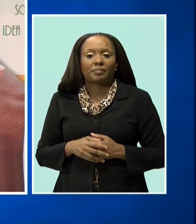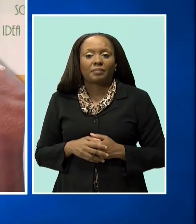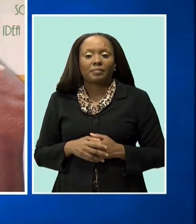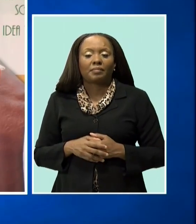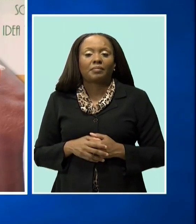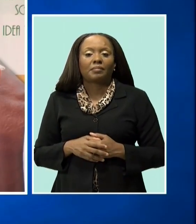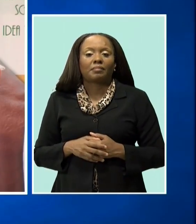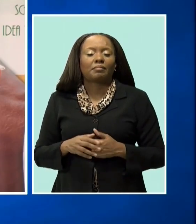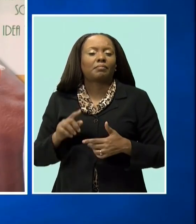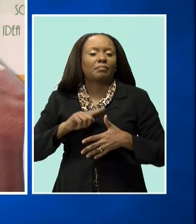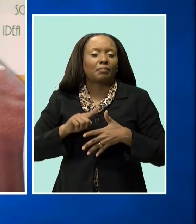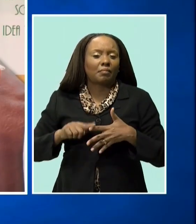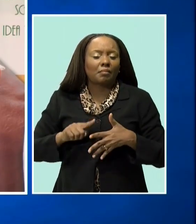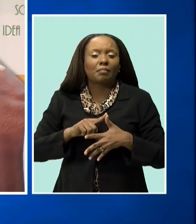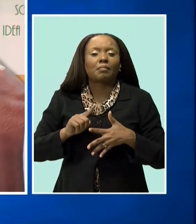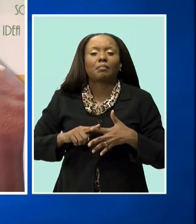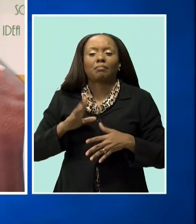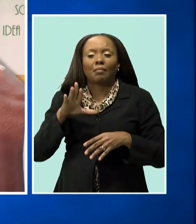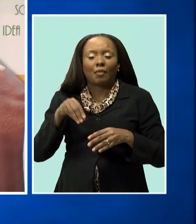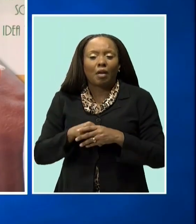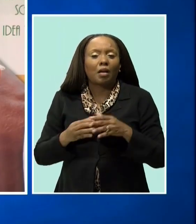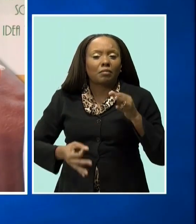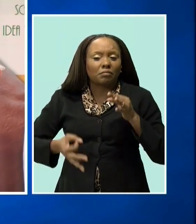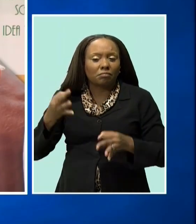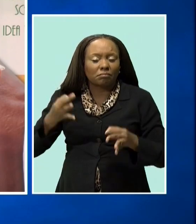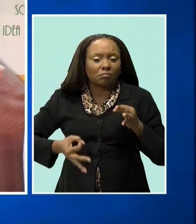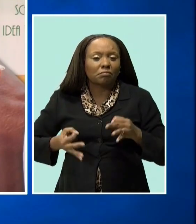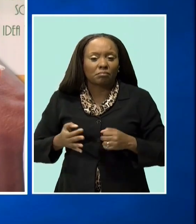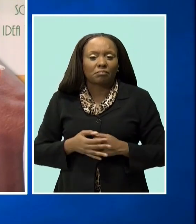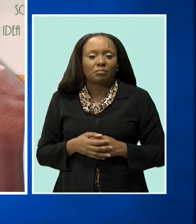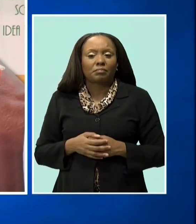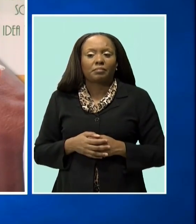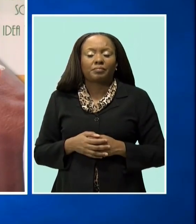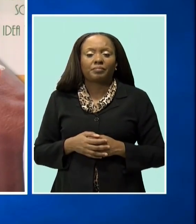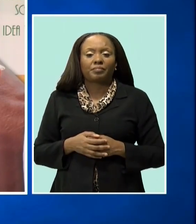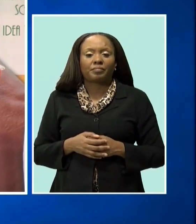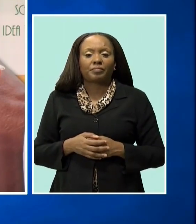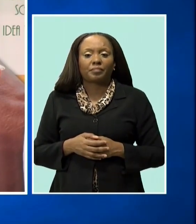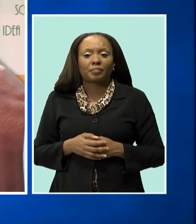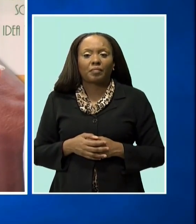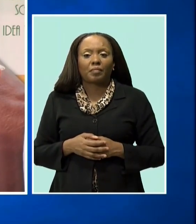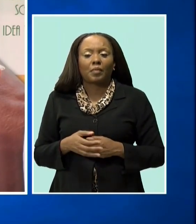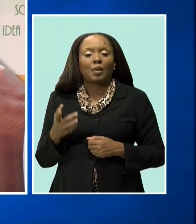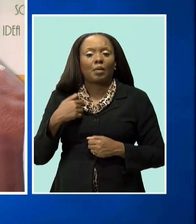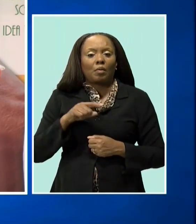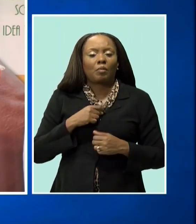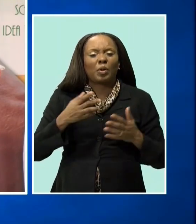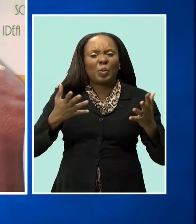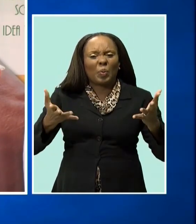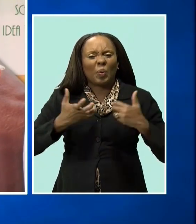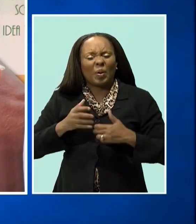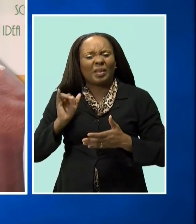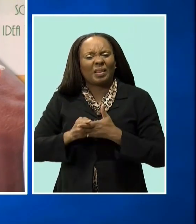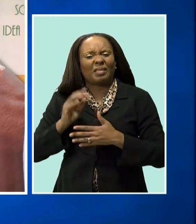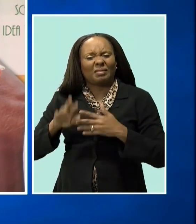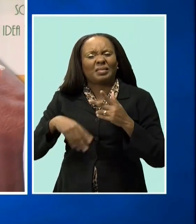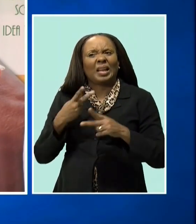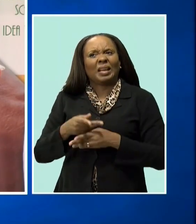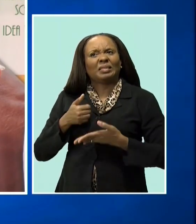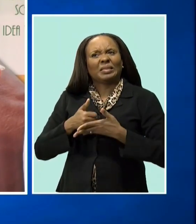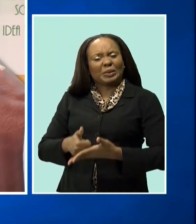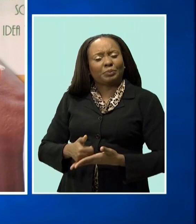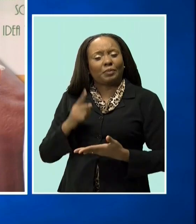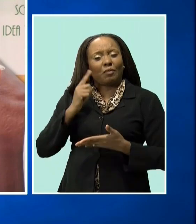judging panel, and as we seek to facilitate this type of assistance and